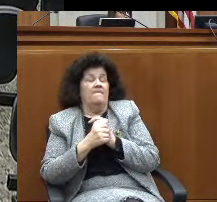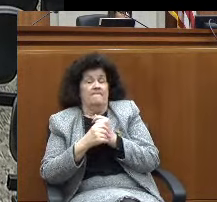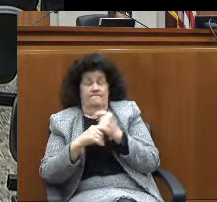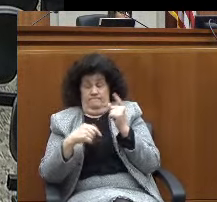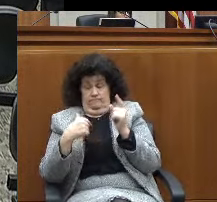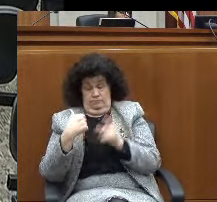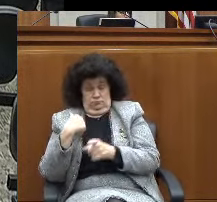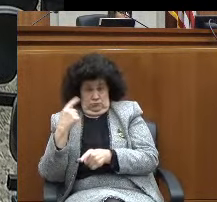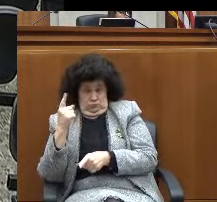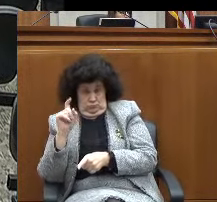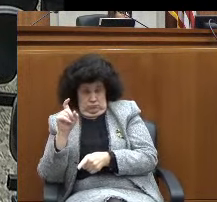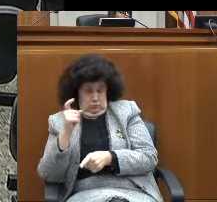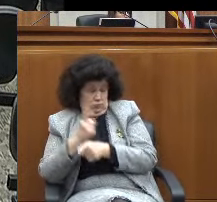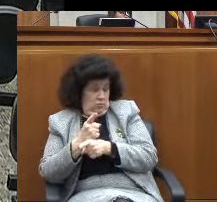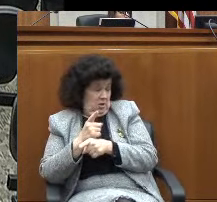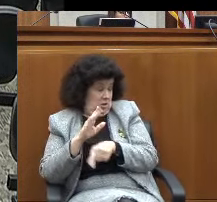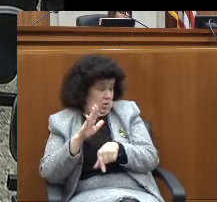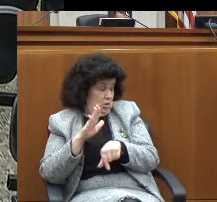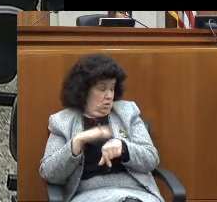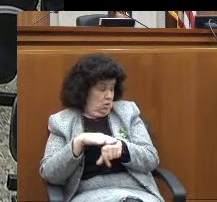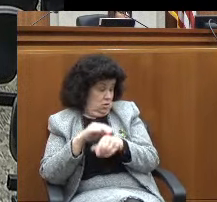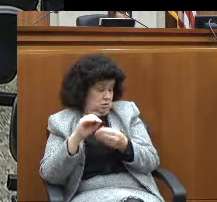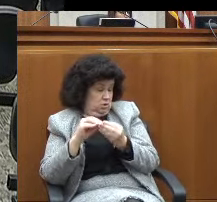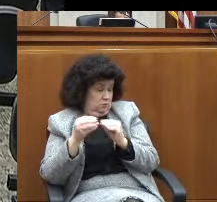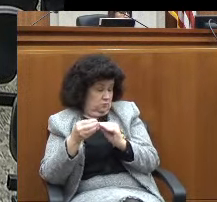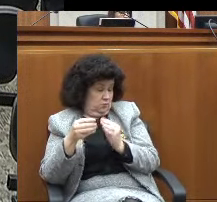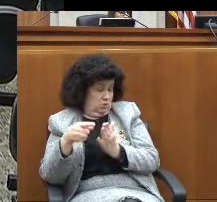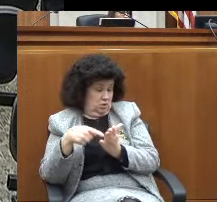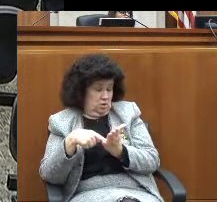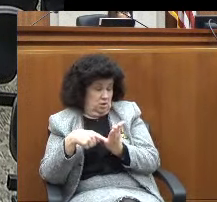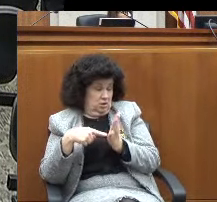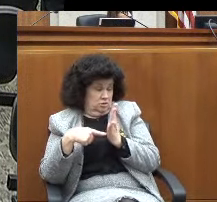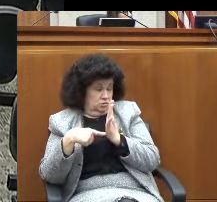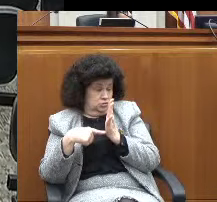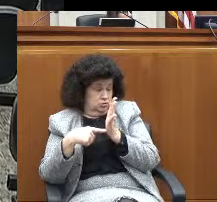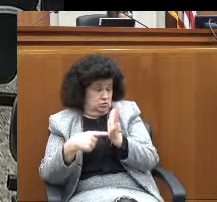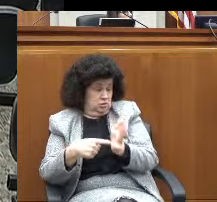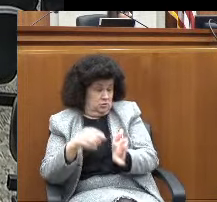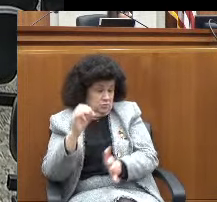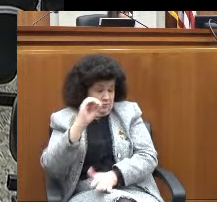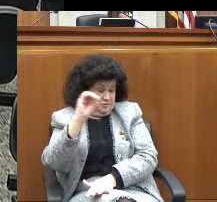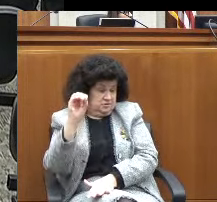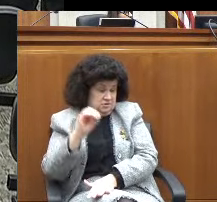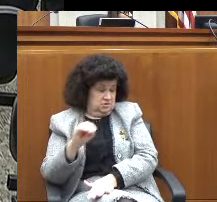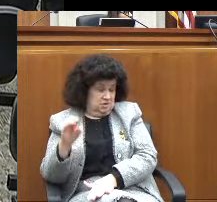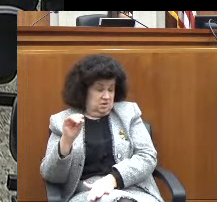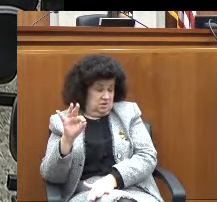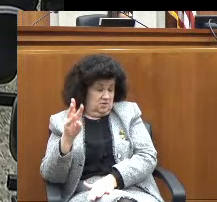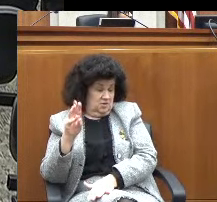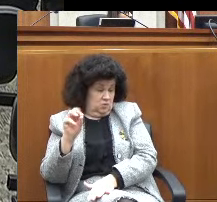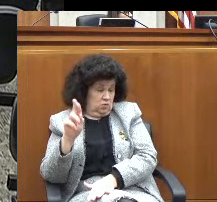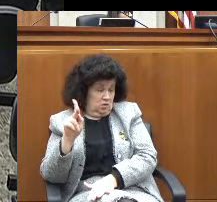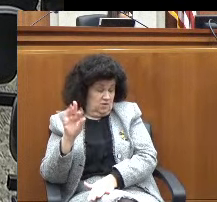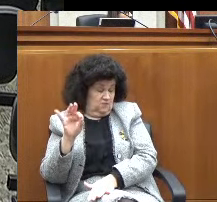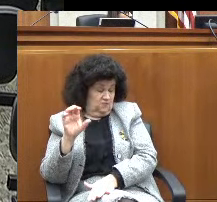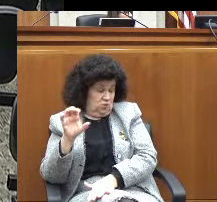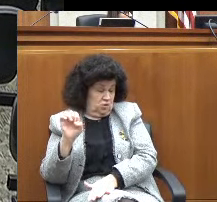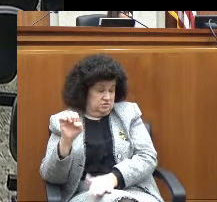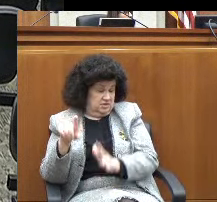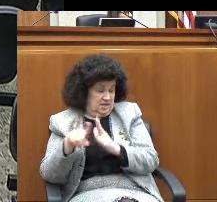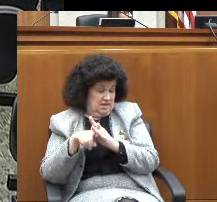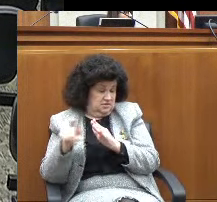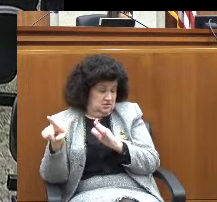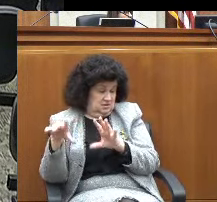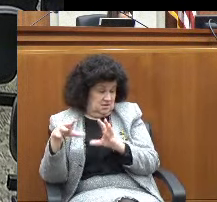if I'm wrong here, on the number that shows percent of workforce exiting the classroom, that could